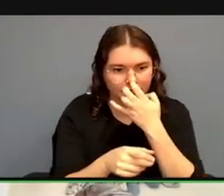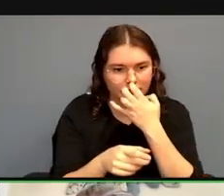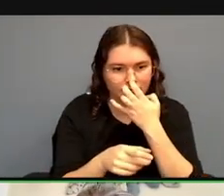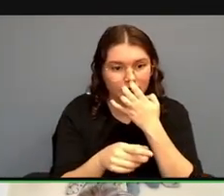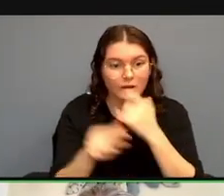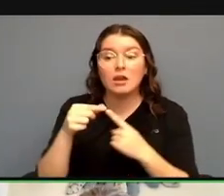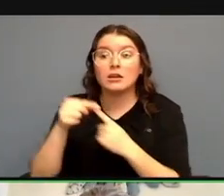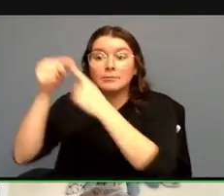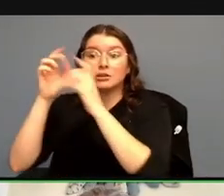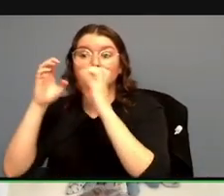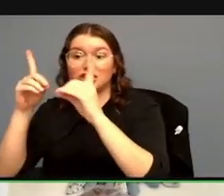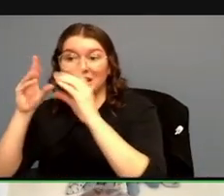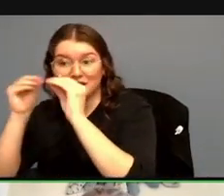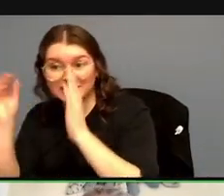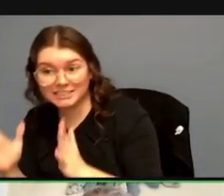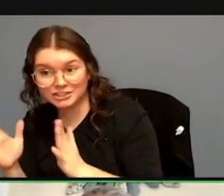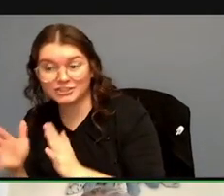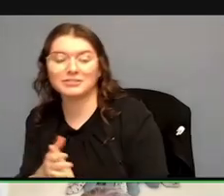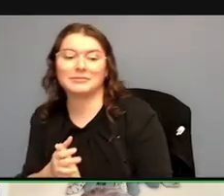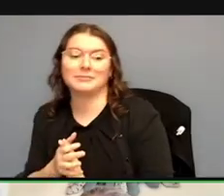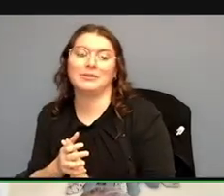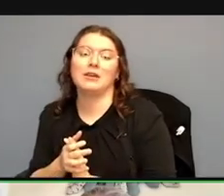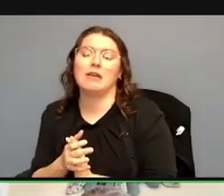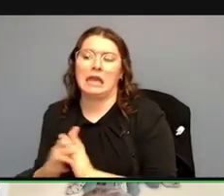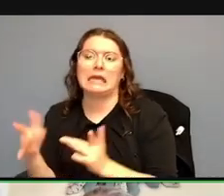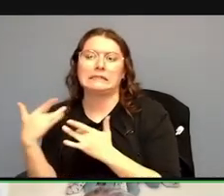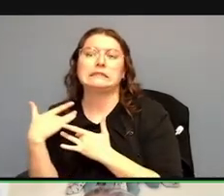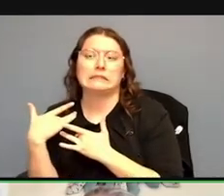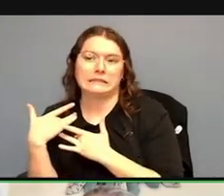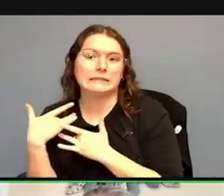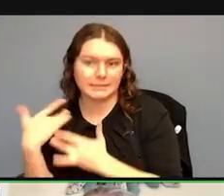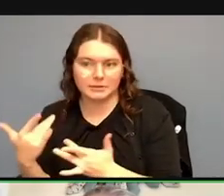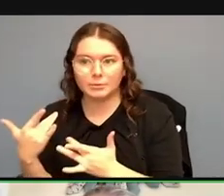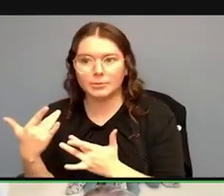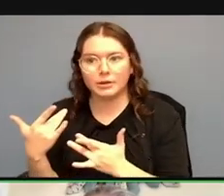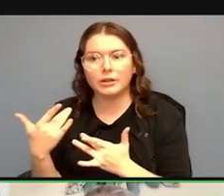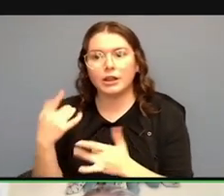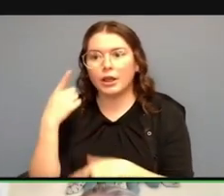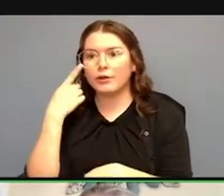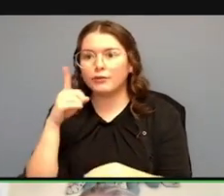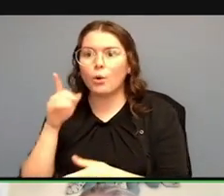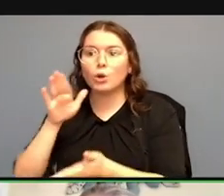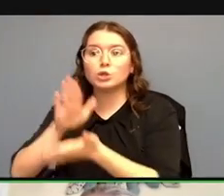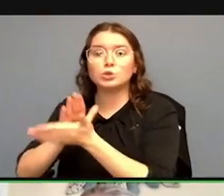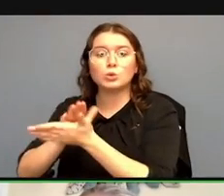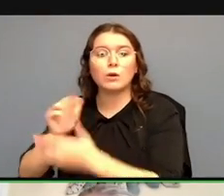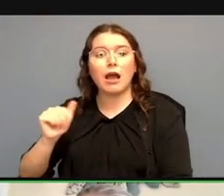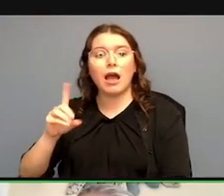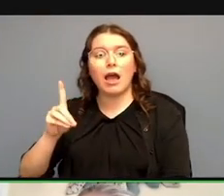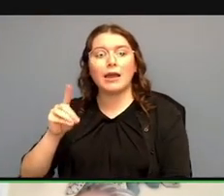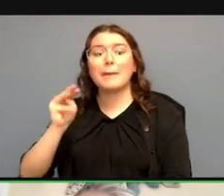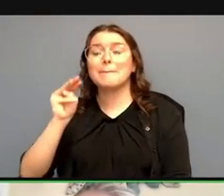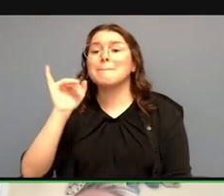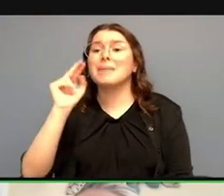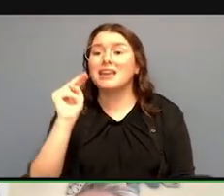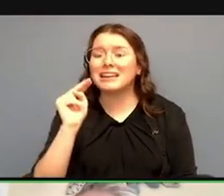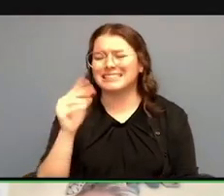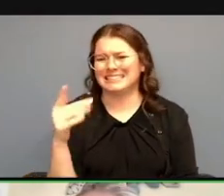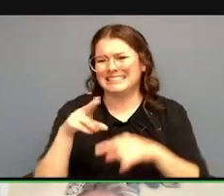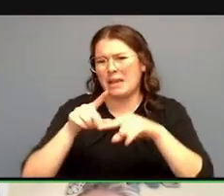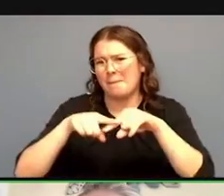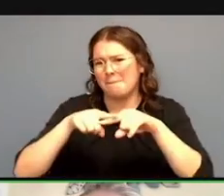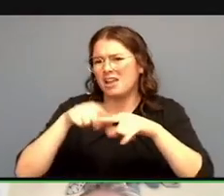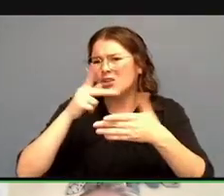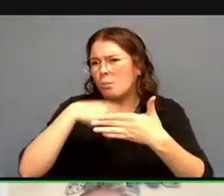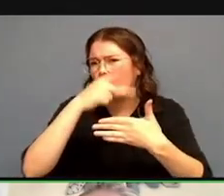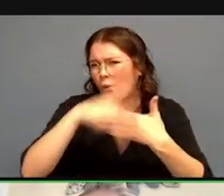education teacher. Usually for school administrator, it depends on the